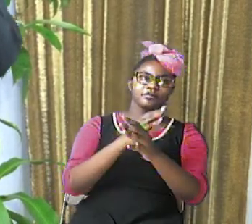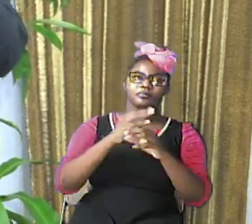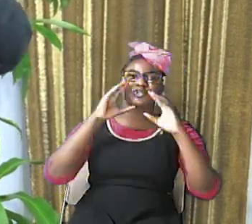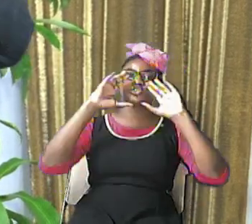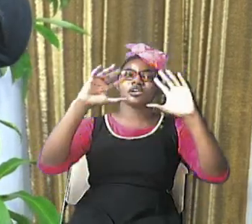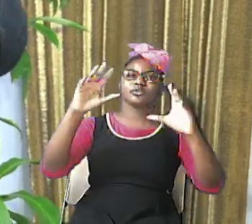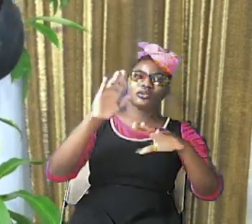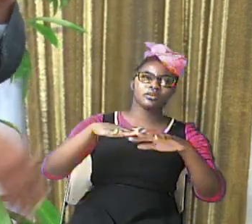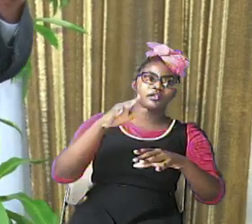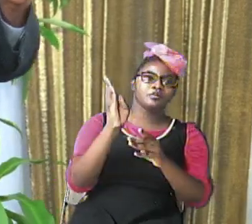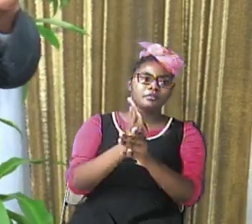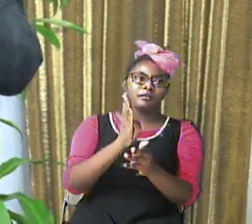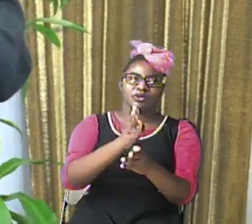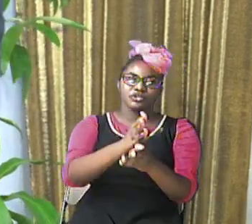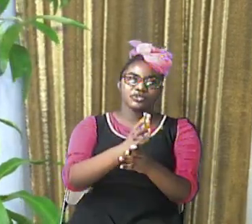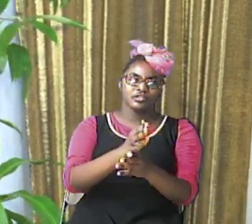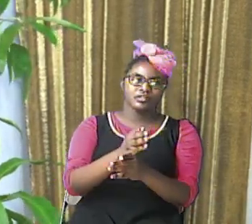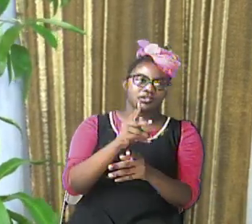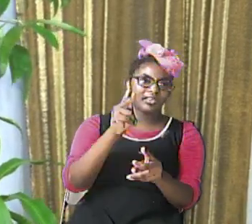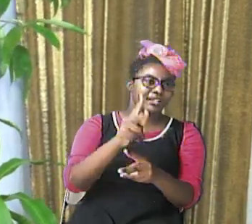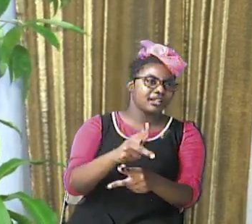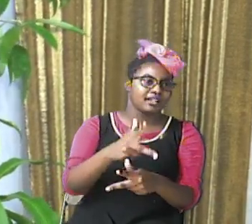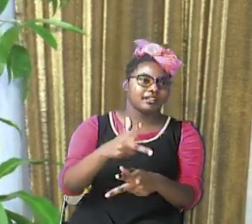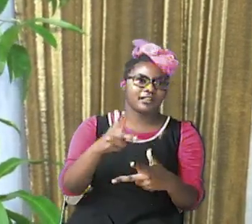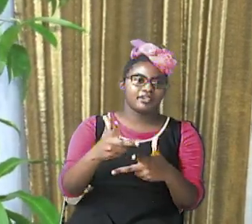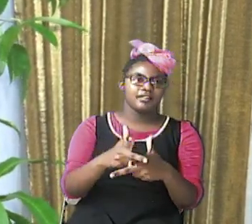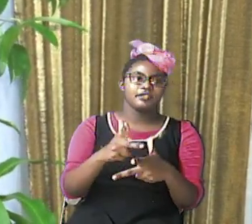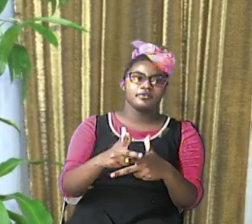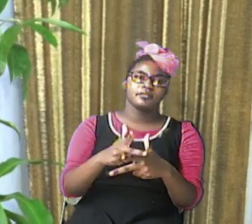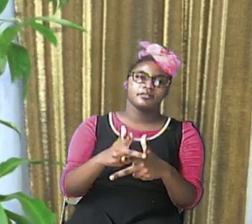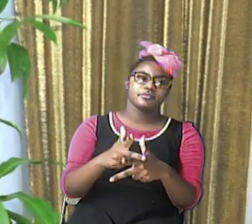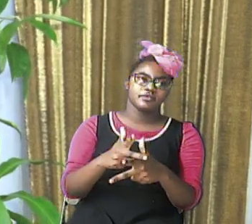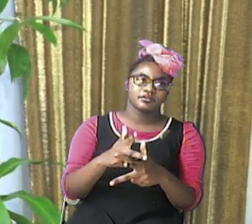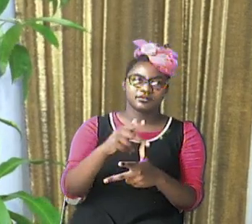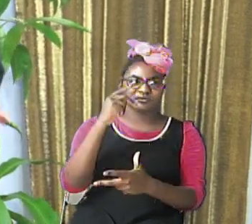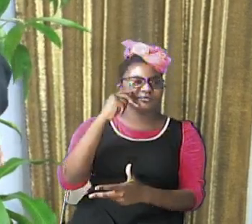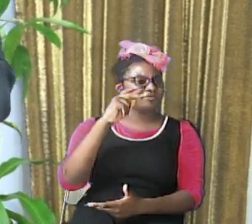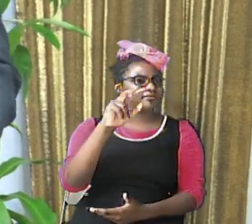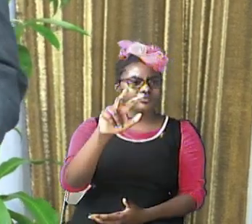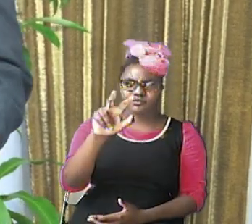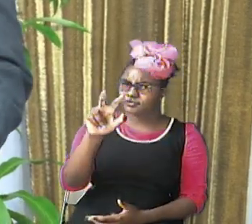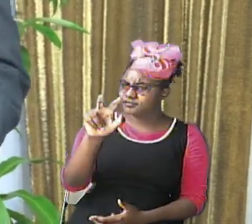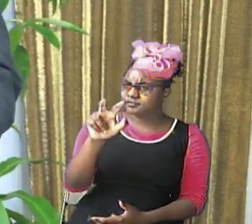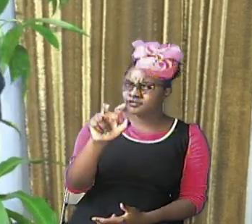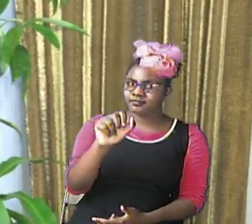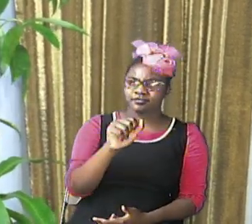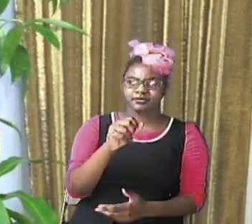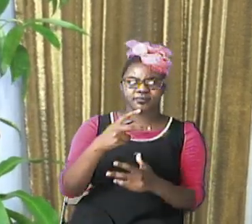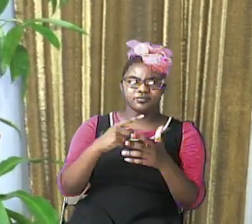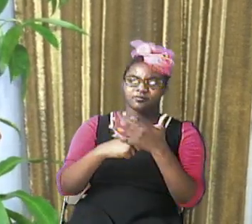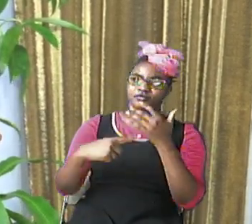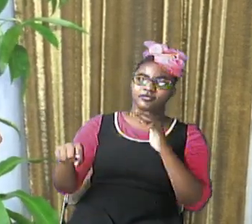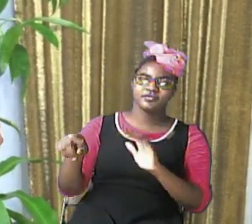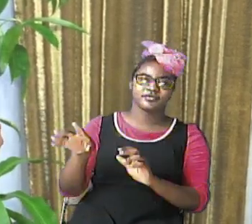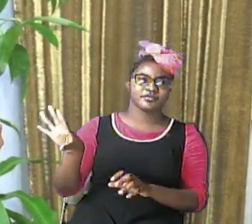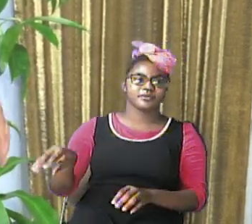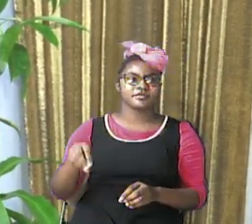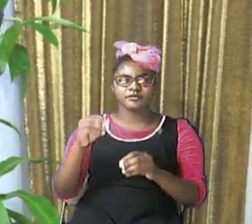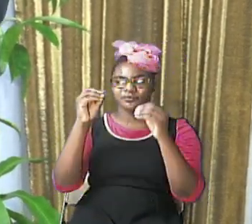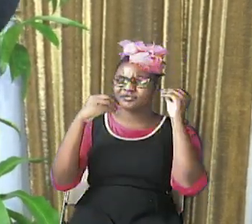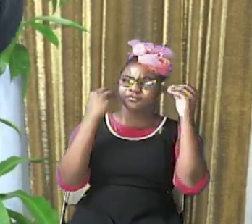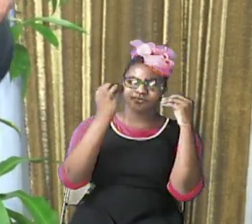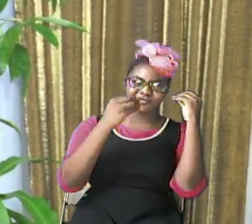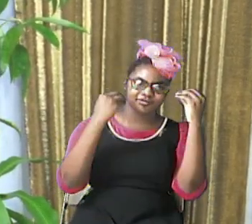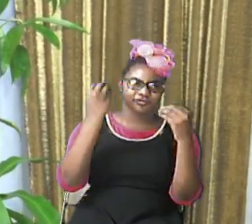or half a tree square, and you look at me in a kind of negative way and wonder, why is